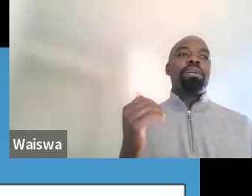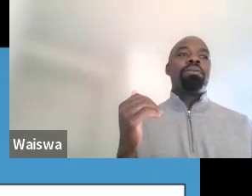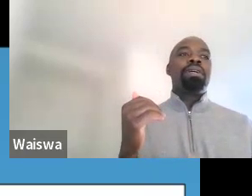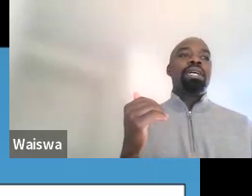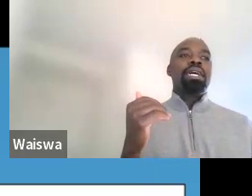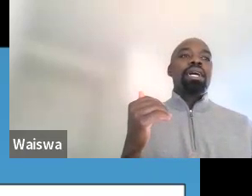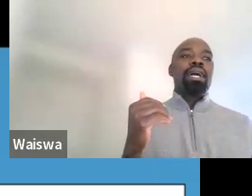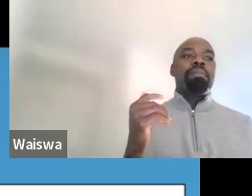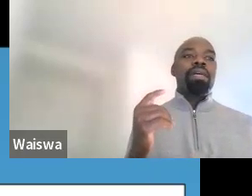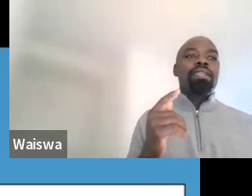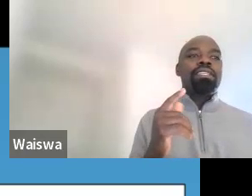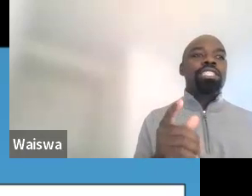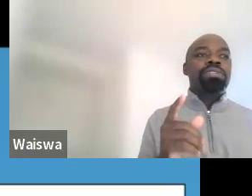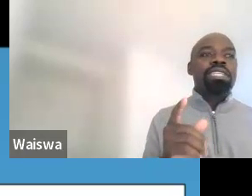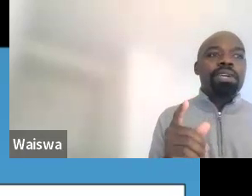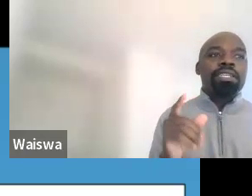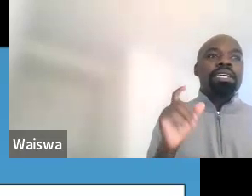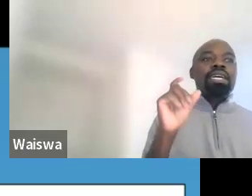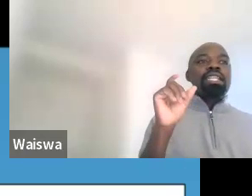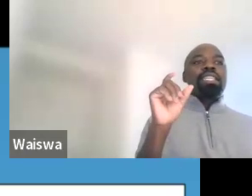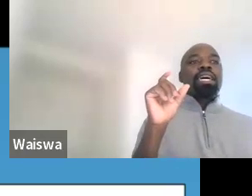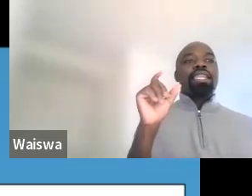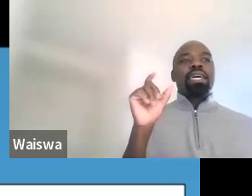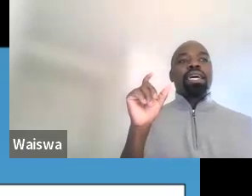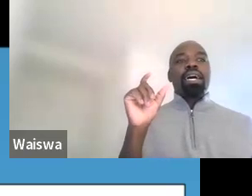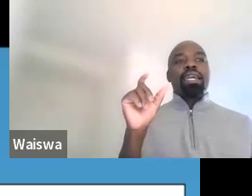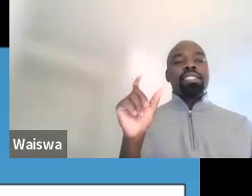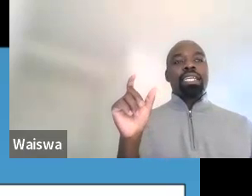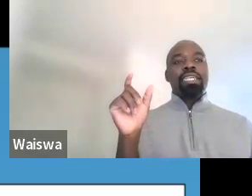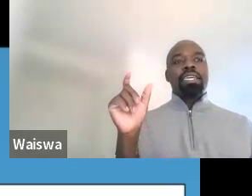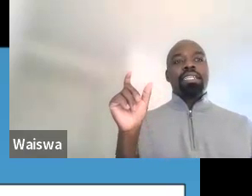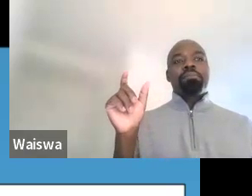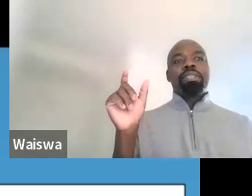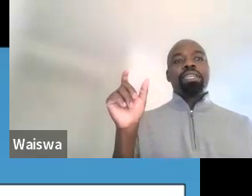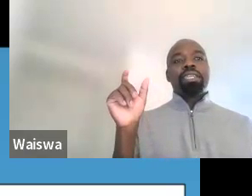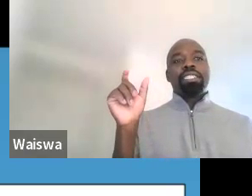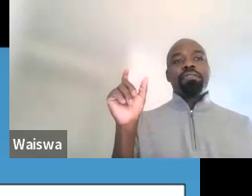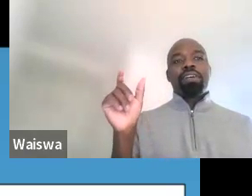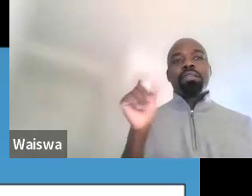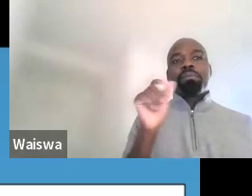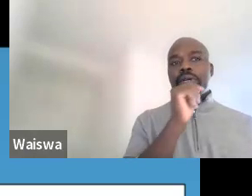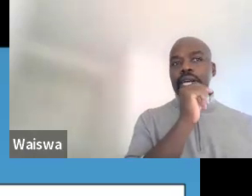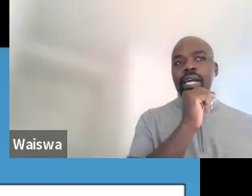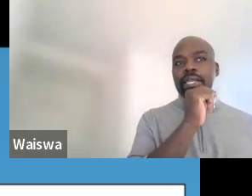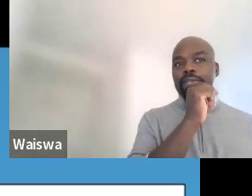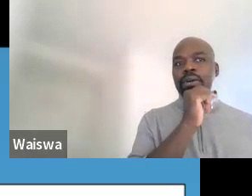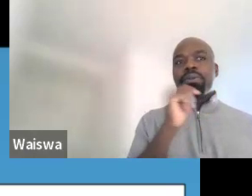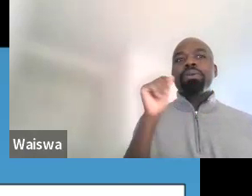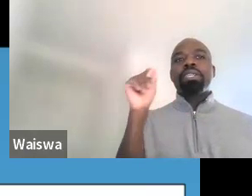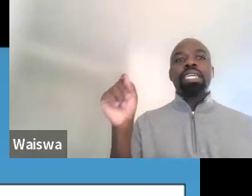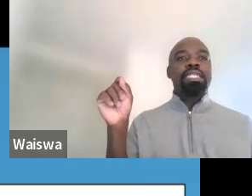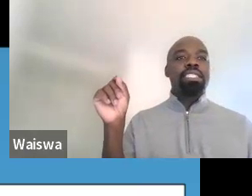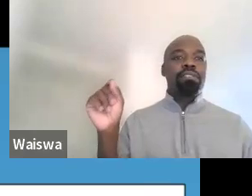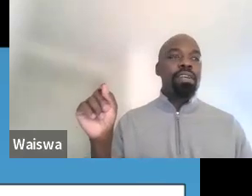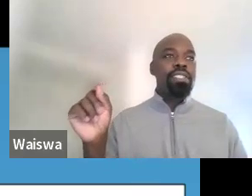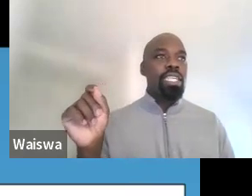our email, and just to reiterate that this letter template is available to download